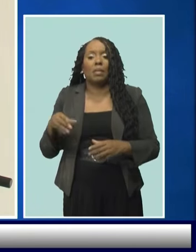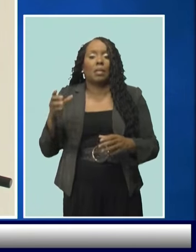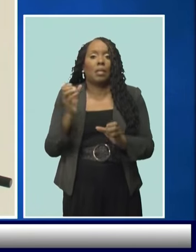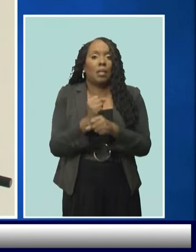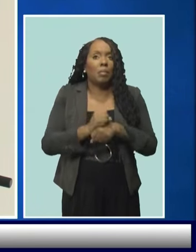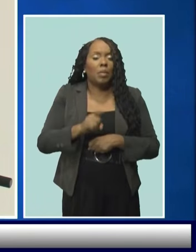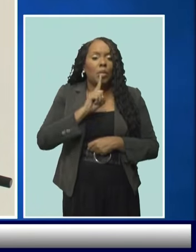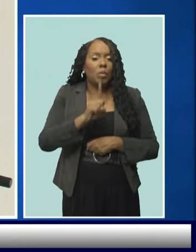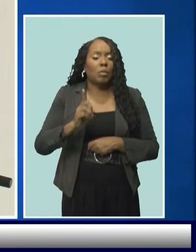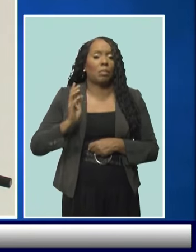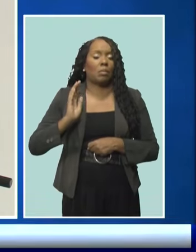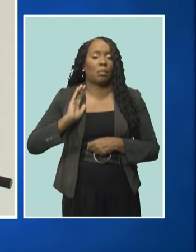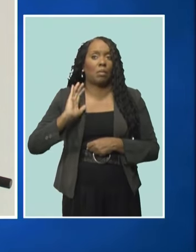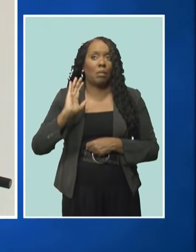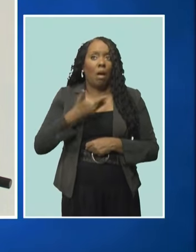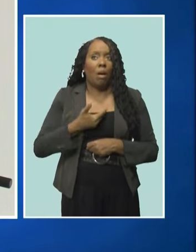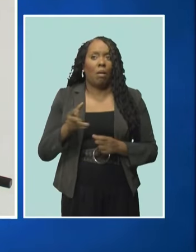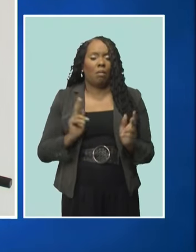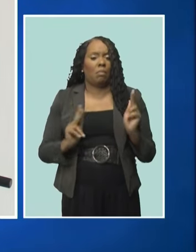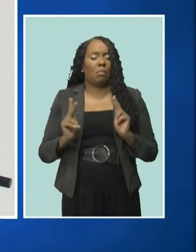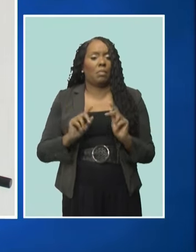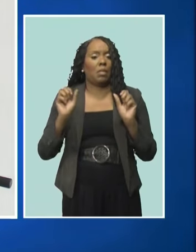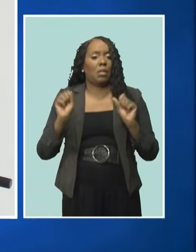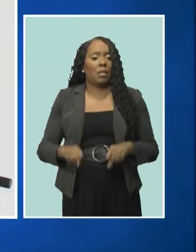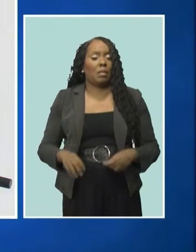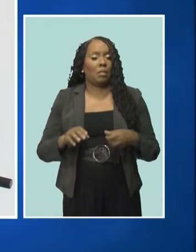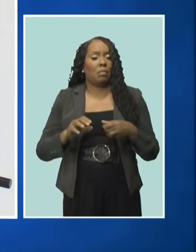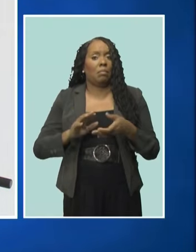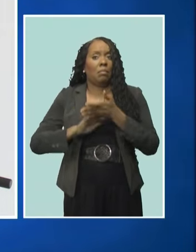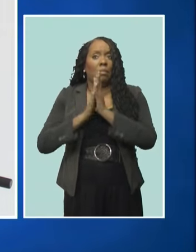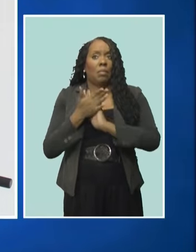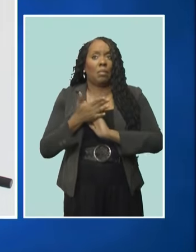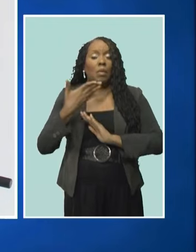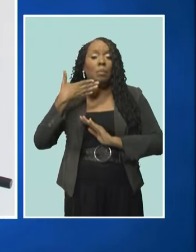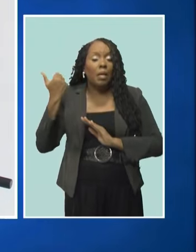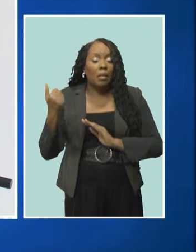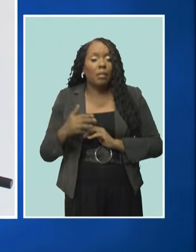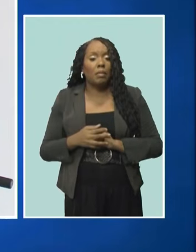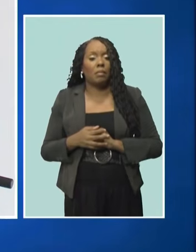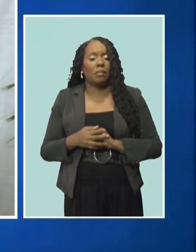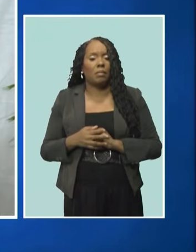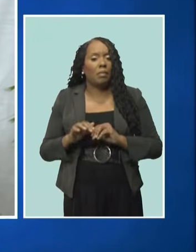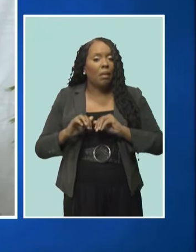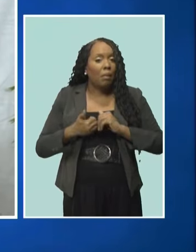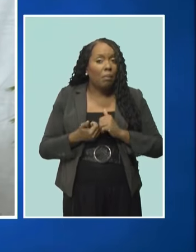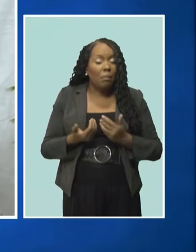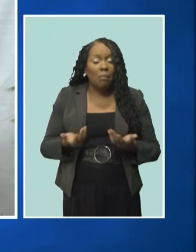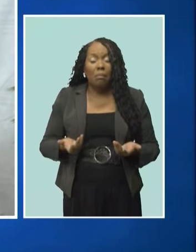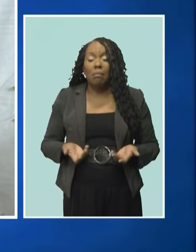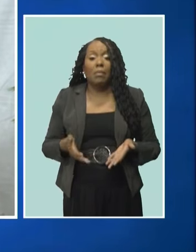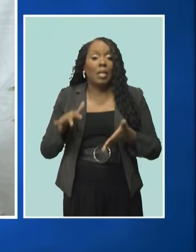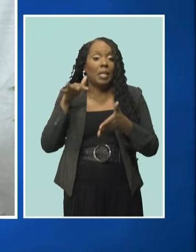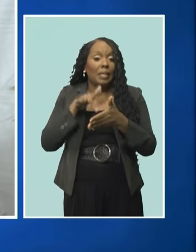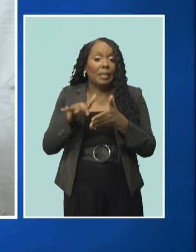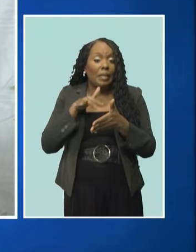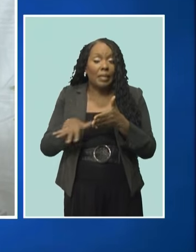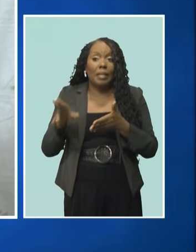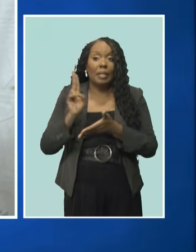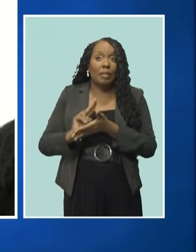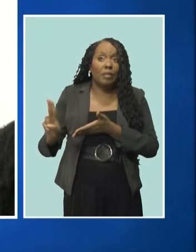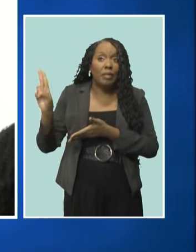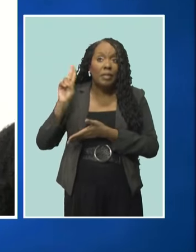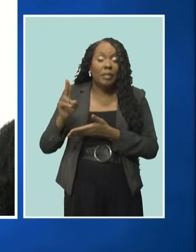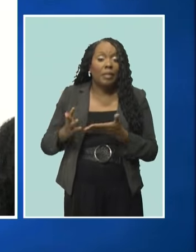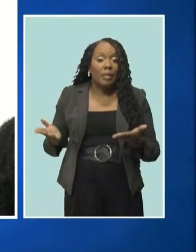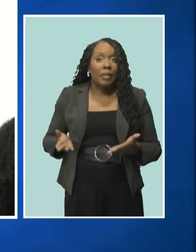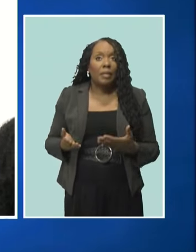our citizens can be the best that they can be by studying at the University of the West Indies, and then not have opportunities